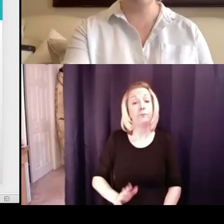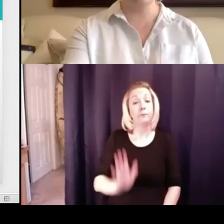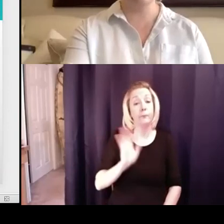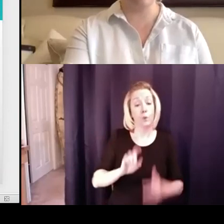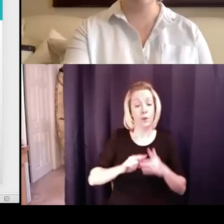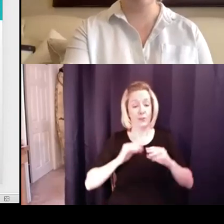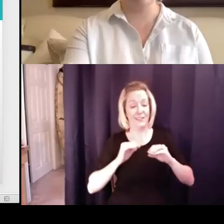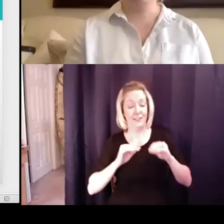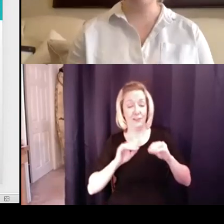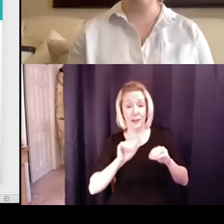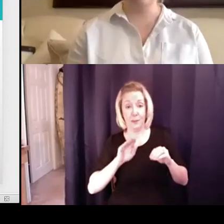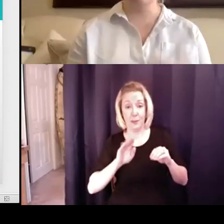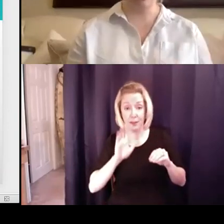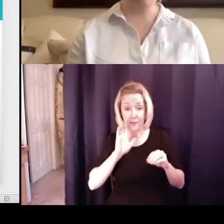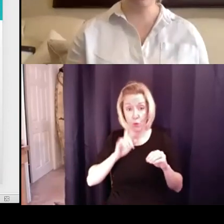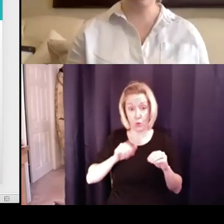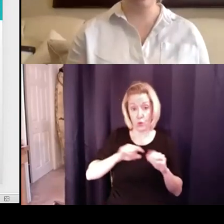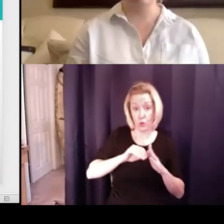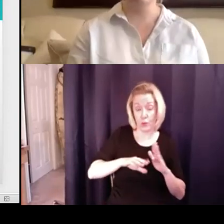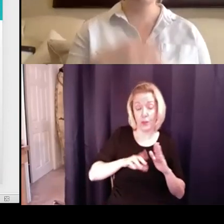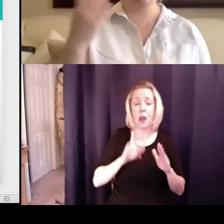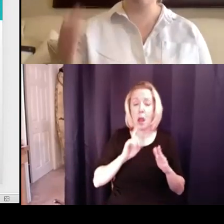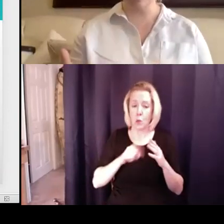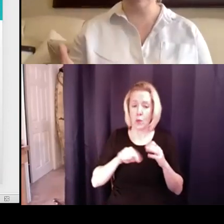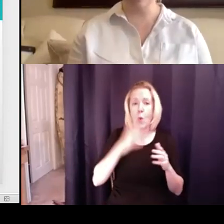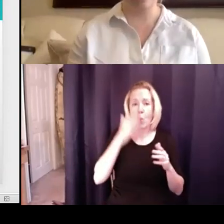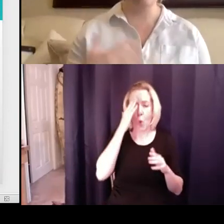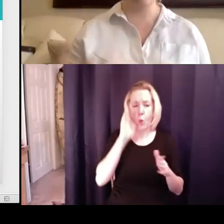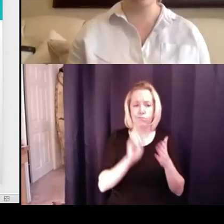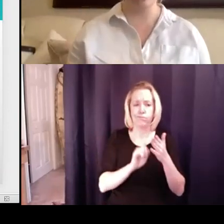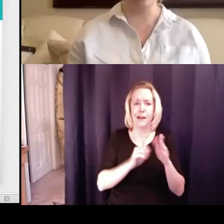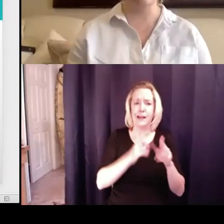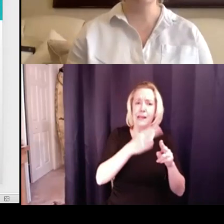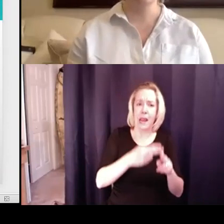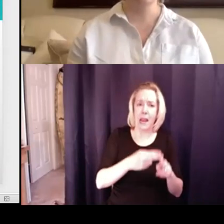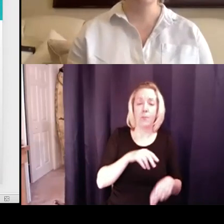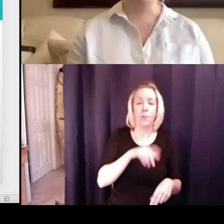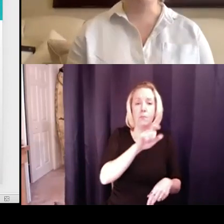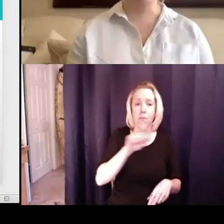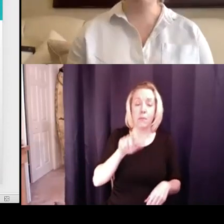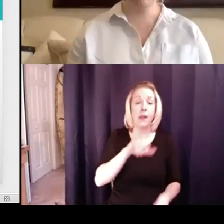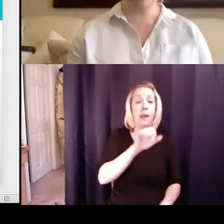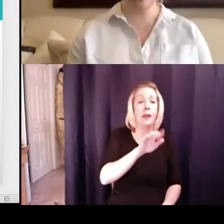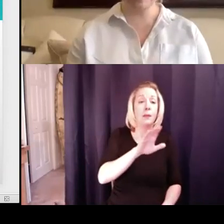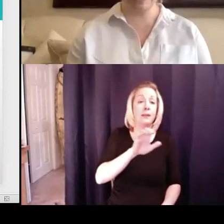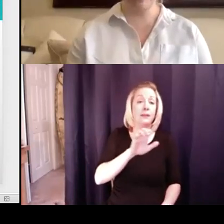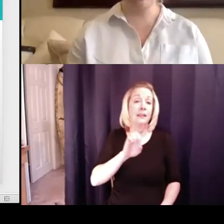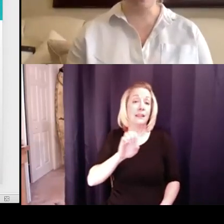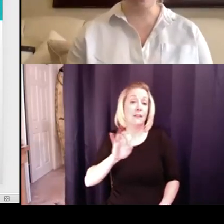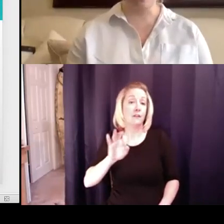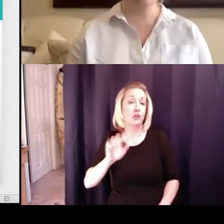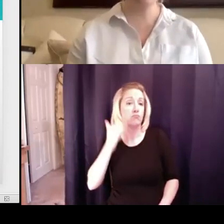instruction is that she knew all of the letter names. So we worked on letter sounds and we got there. But then when we started looking